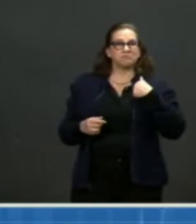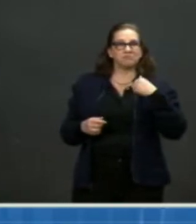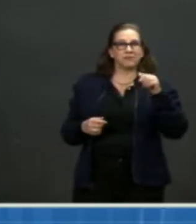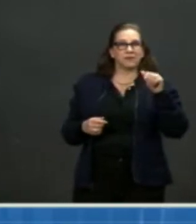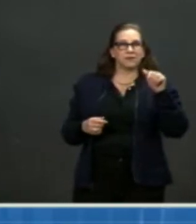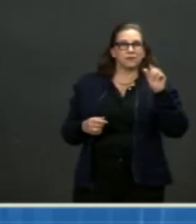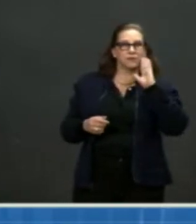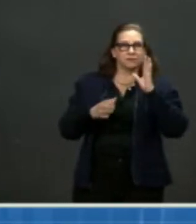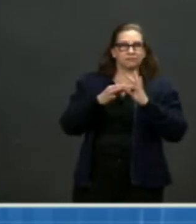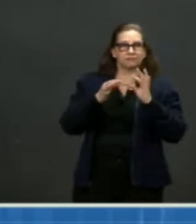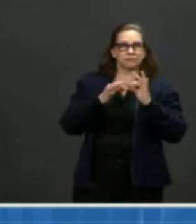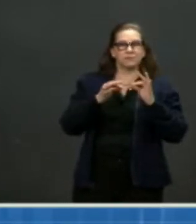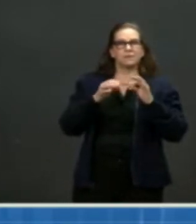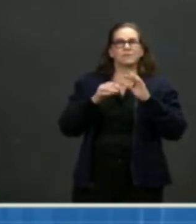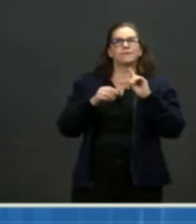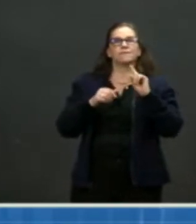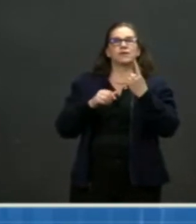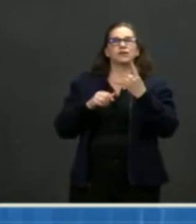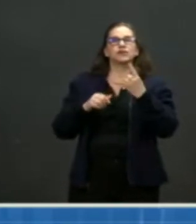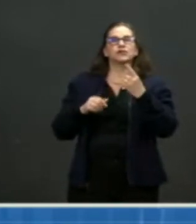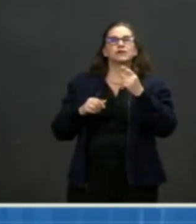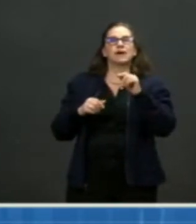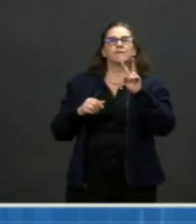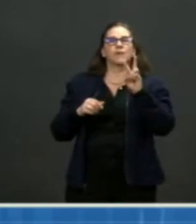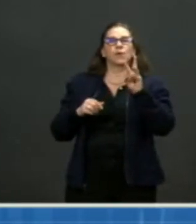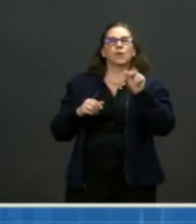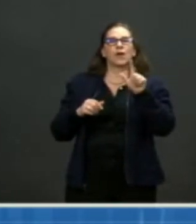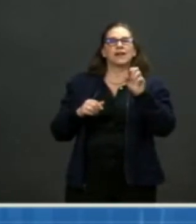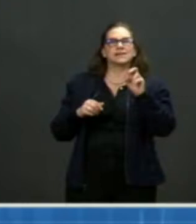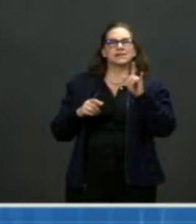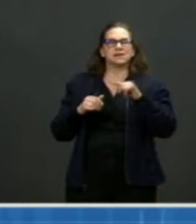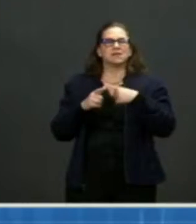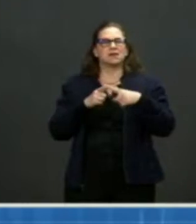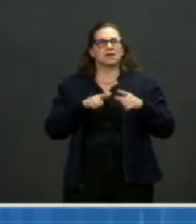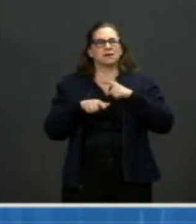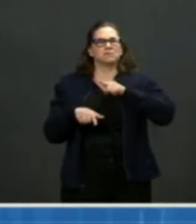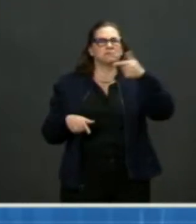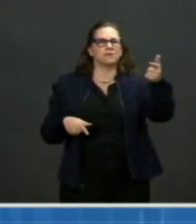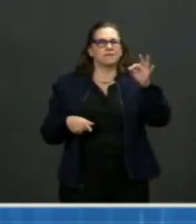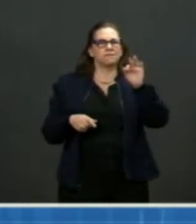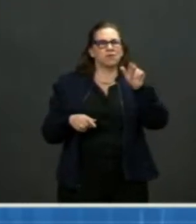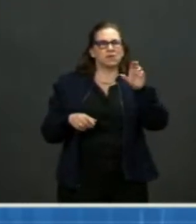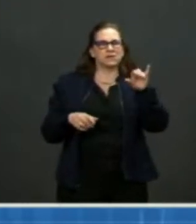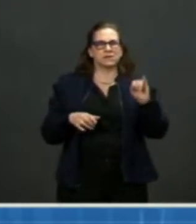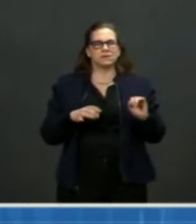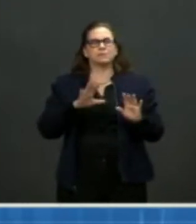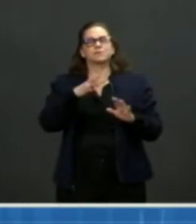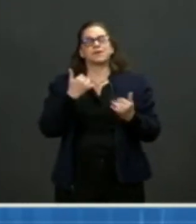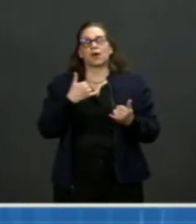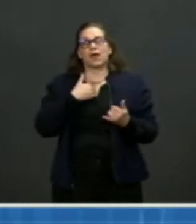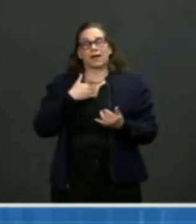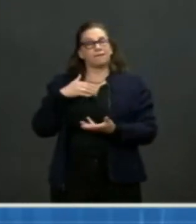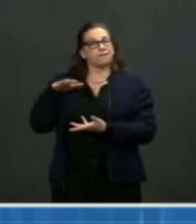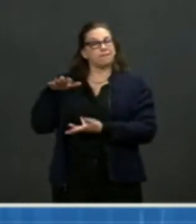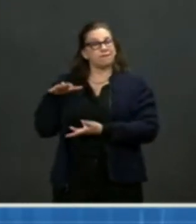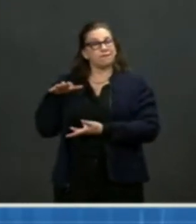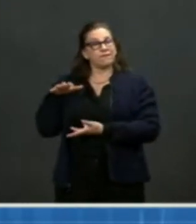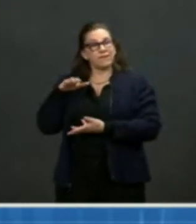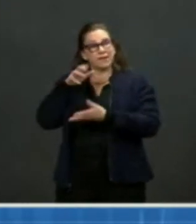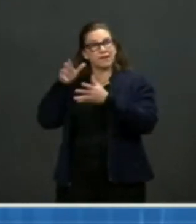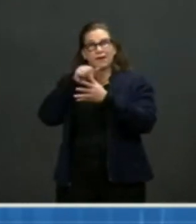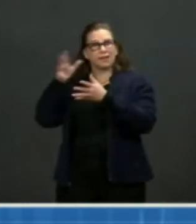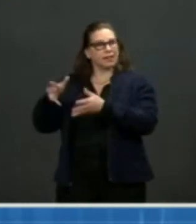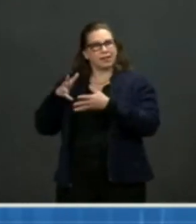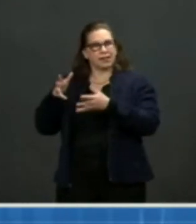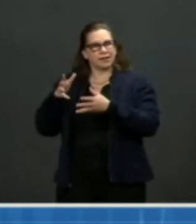surplus position. We have been carefully planning. We have obviously the highest priority is to, as Dr. Fauci just